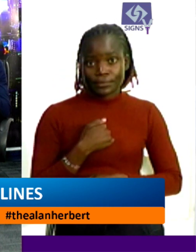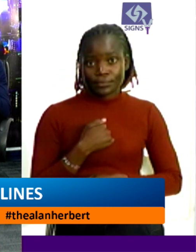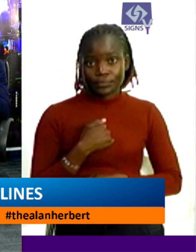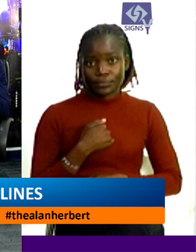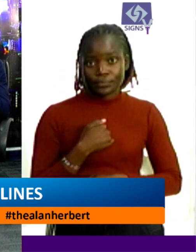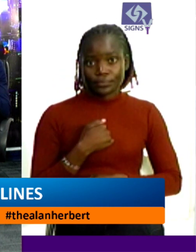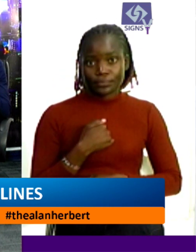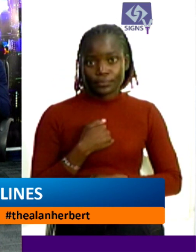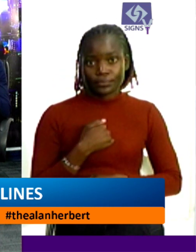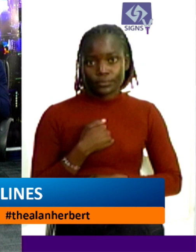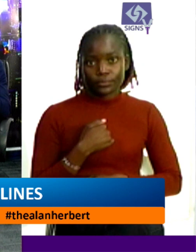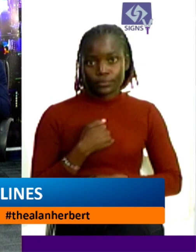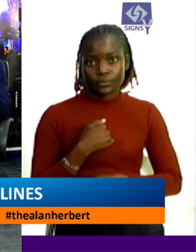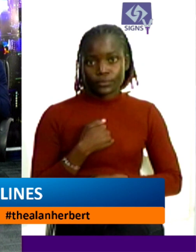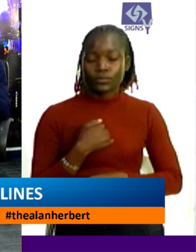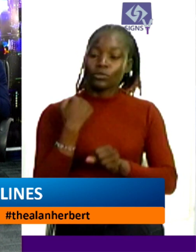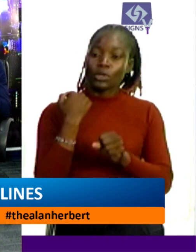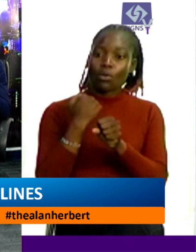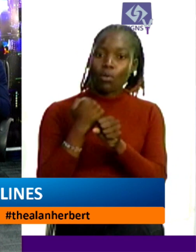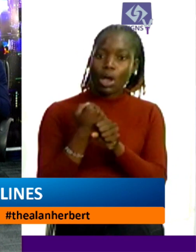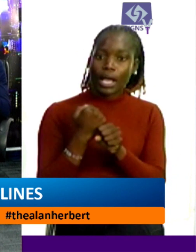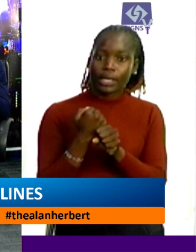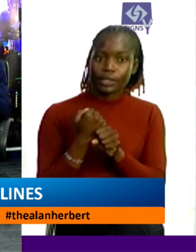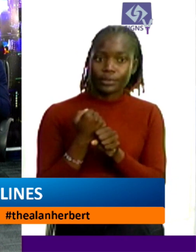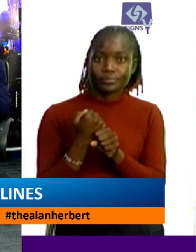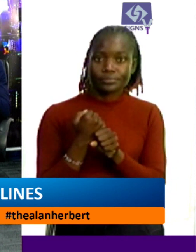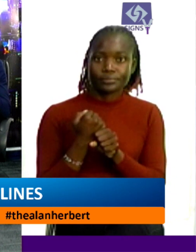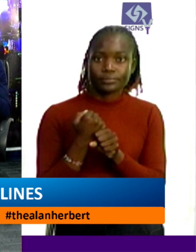getting to work with